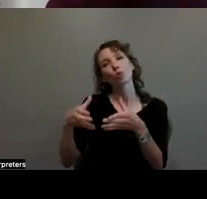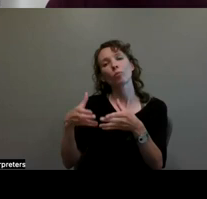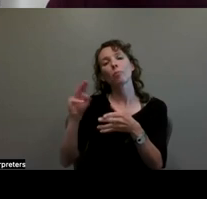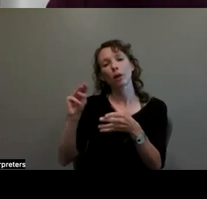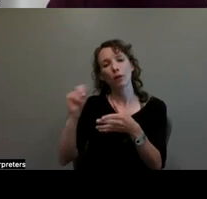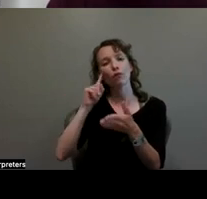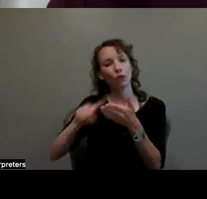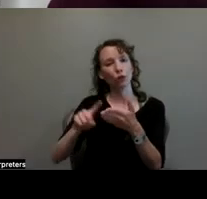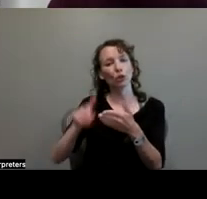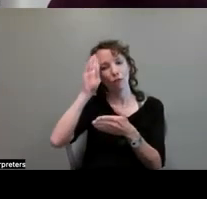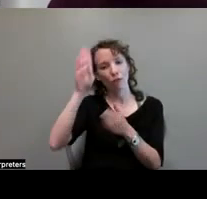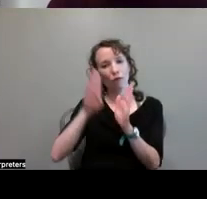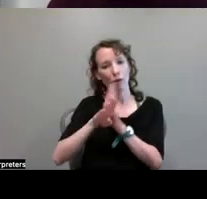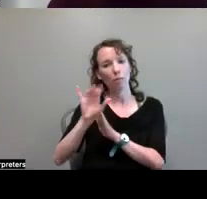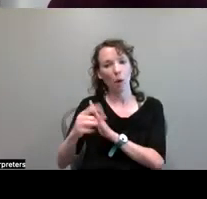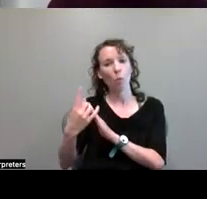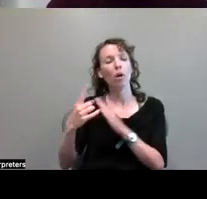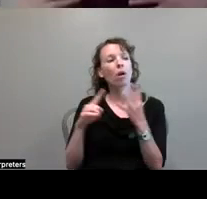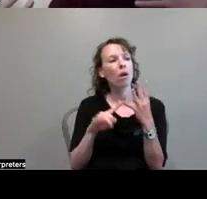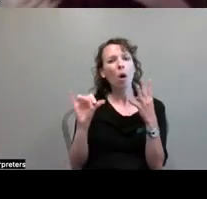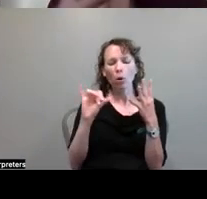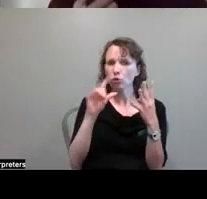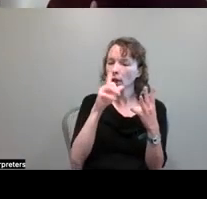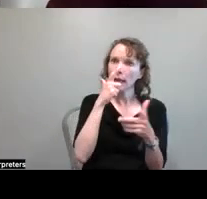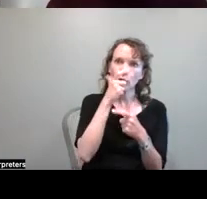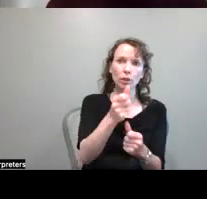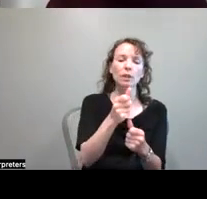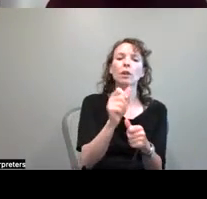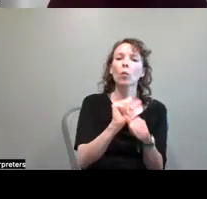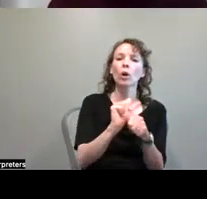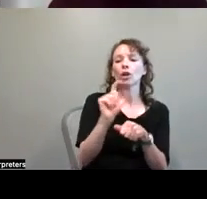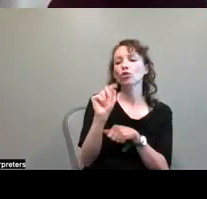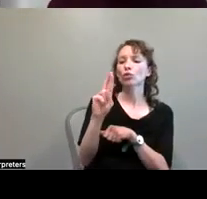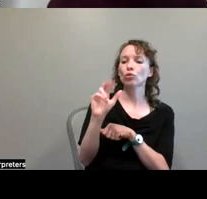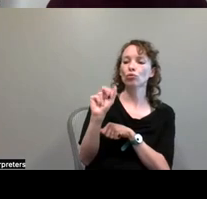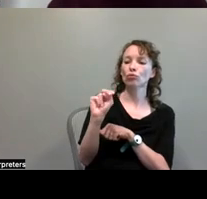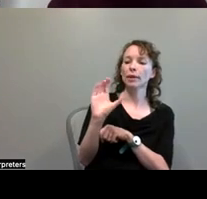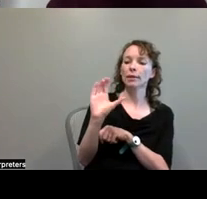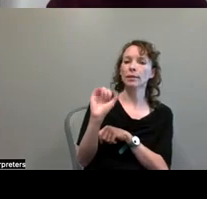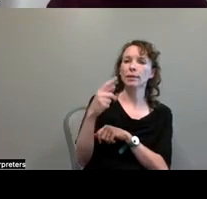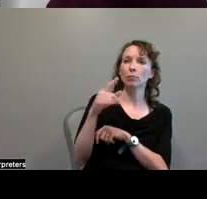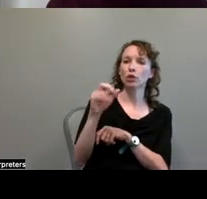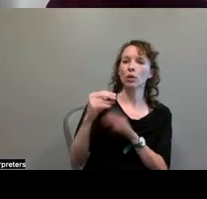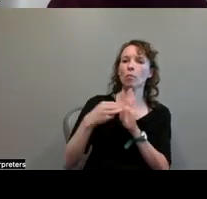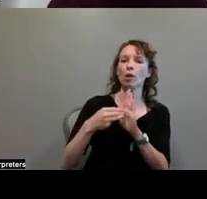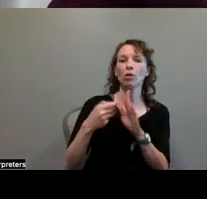really interesting work, the transception model out of the groups of Deborah Marks